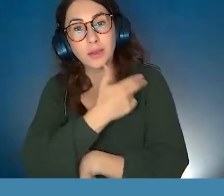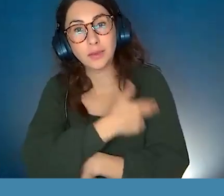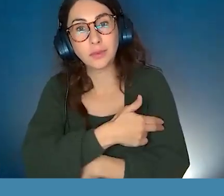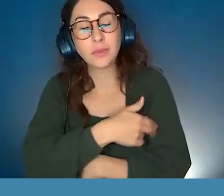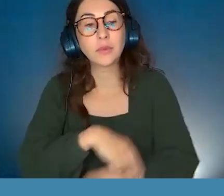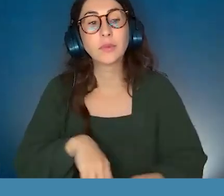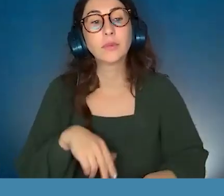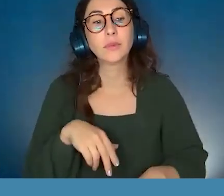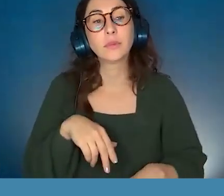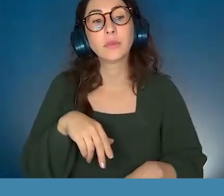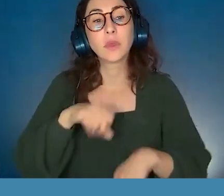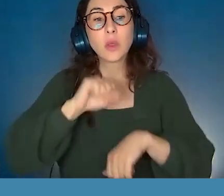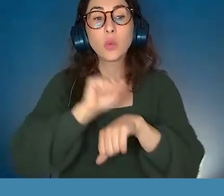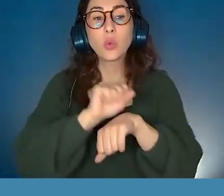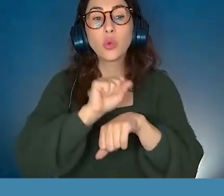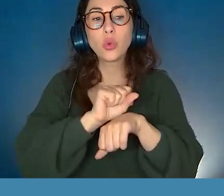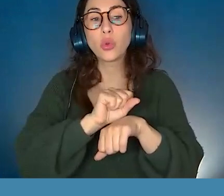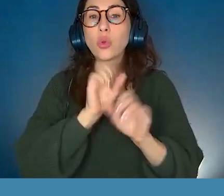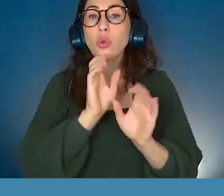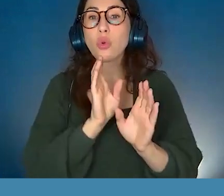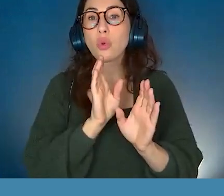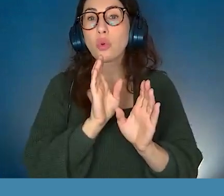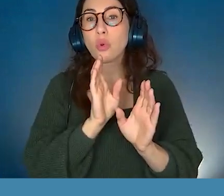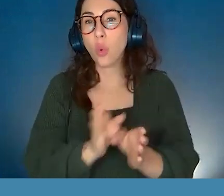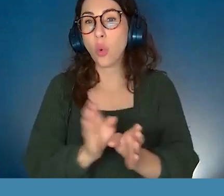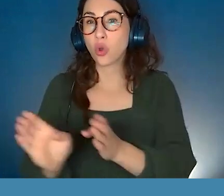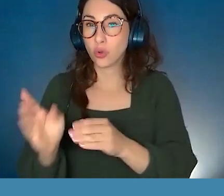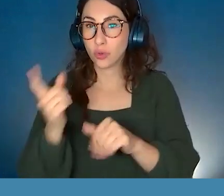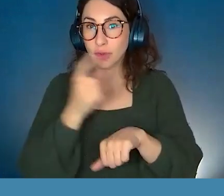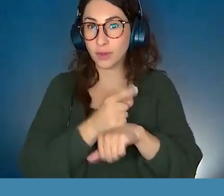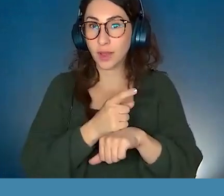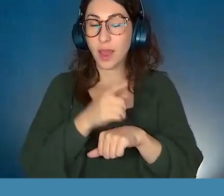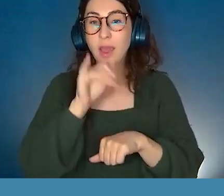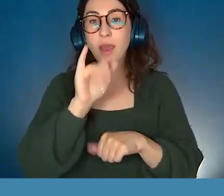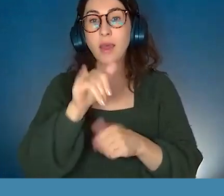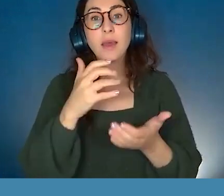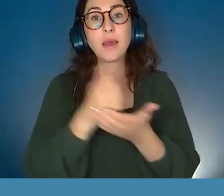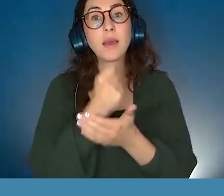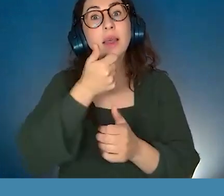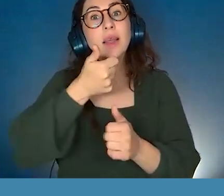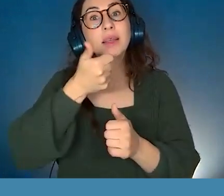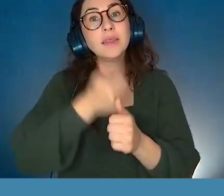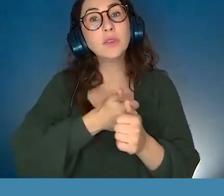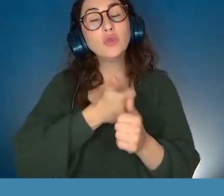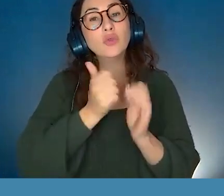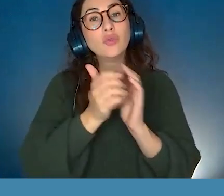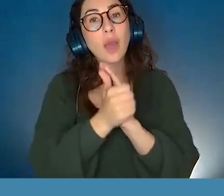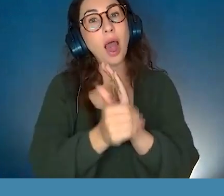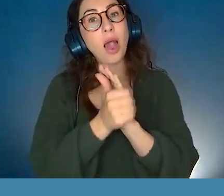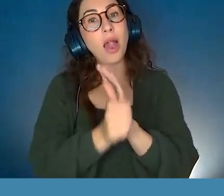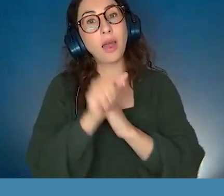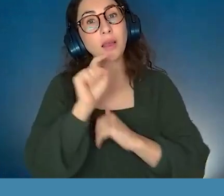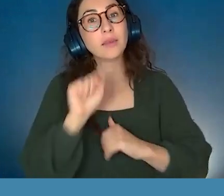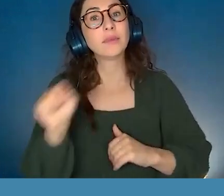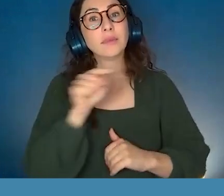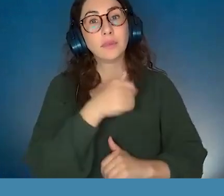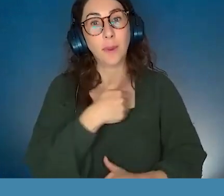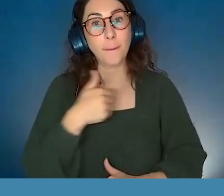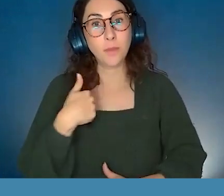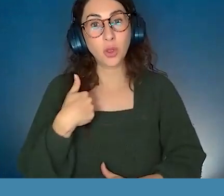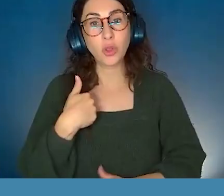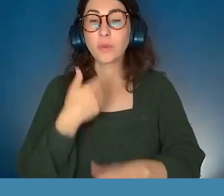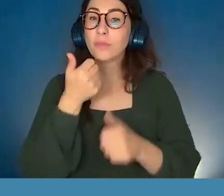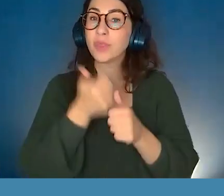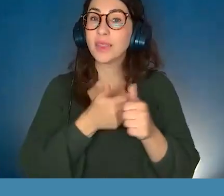what's called a work order day, which utilizes the talents of each individual member of the clubhouse. And each person has